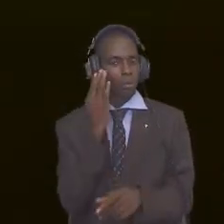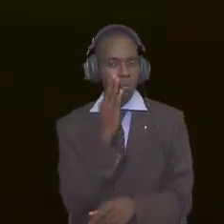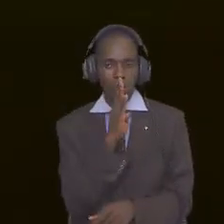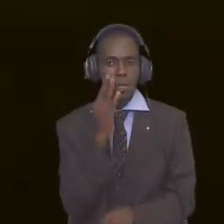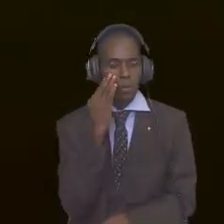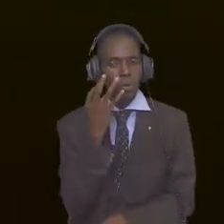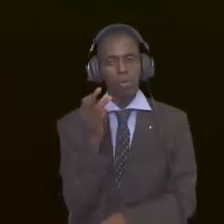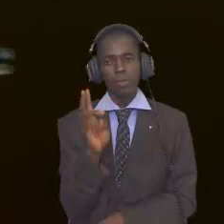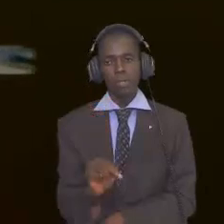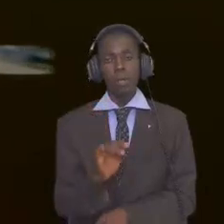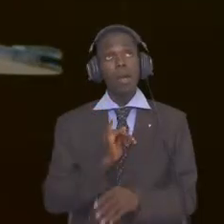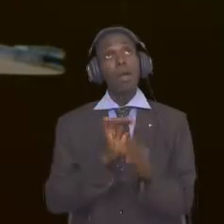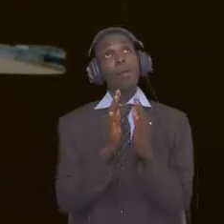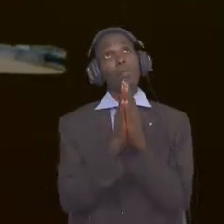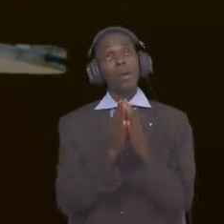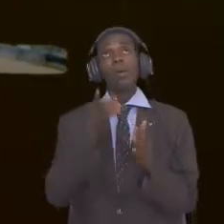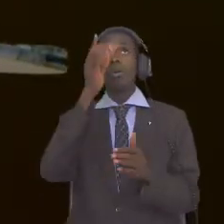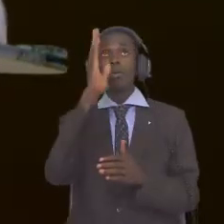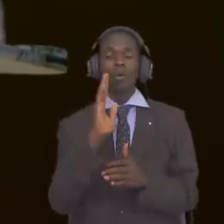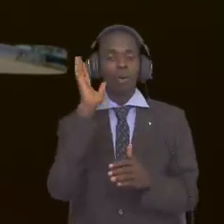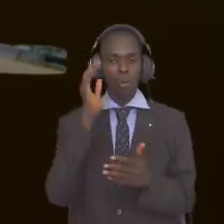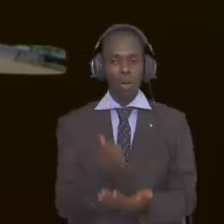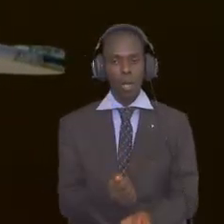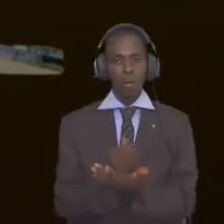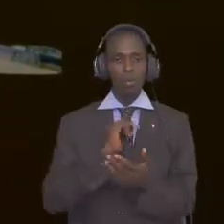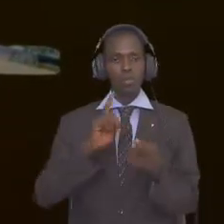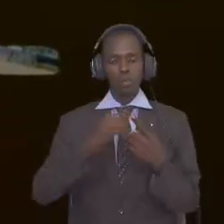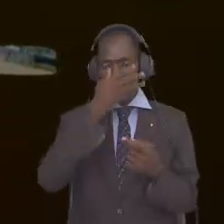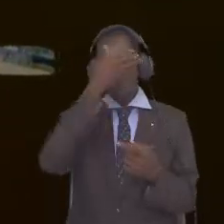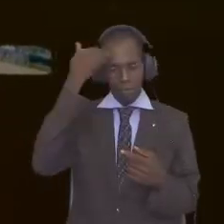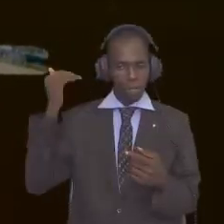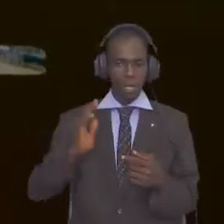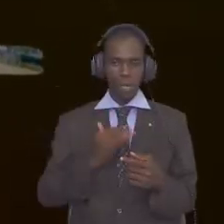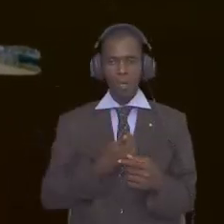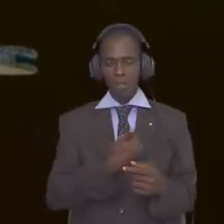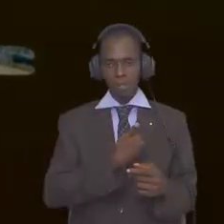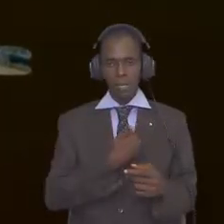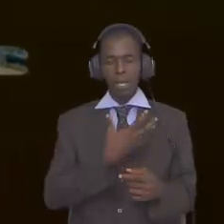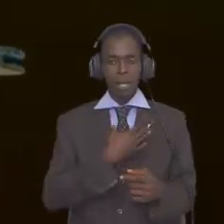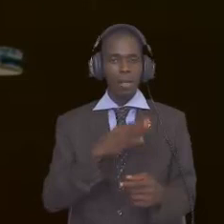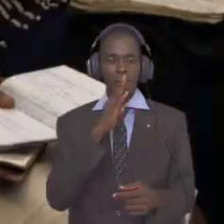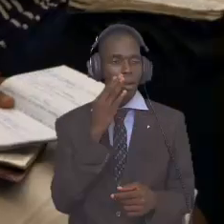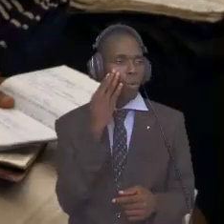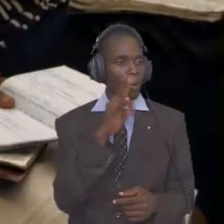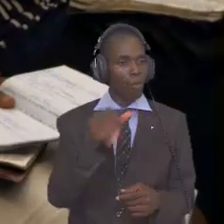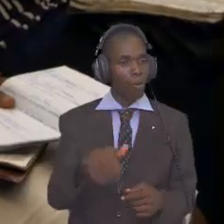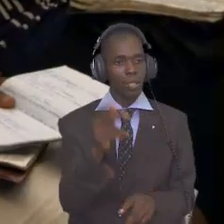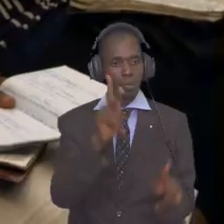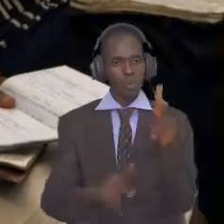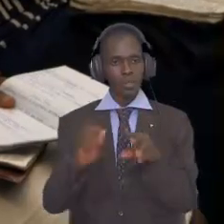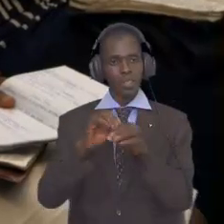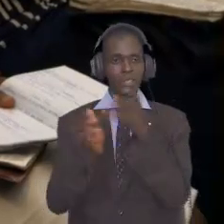pray God will make us forget ourselves and to acknowledge other people in Jesus'